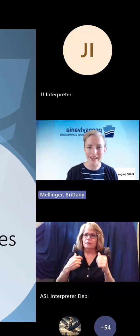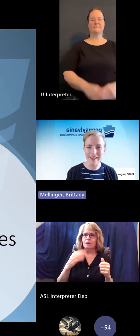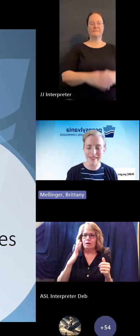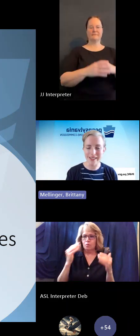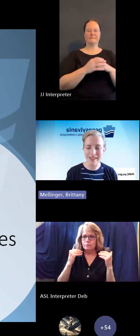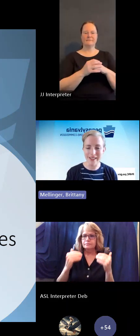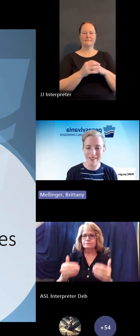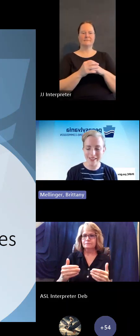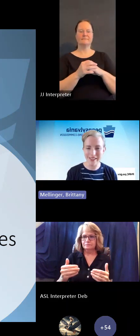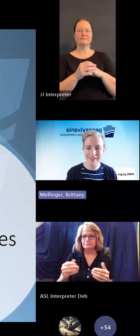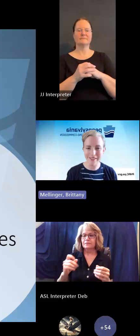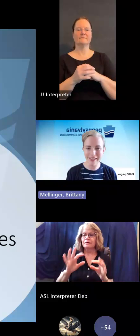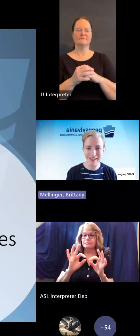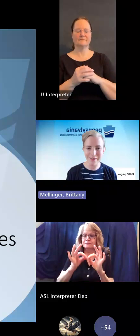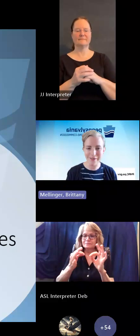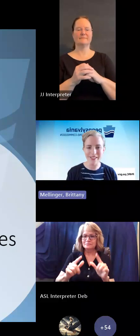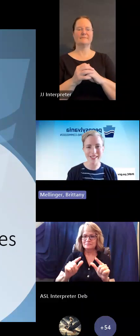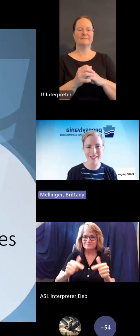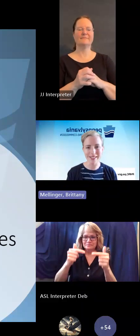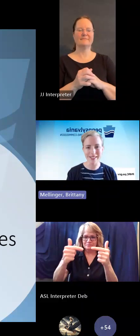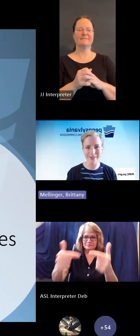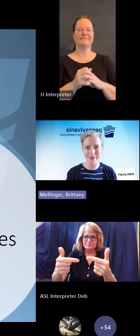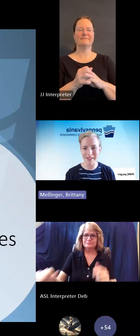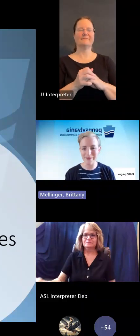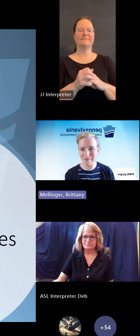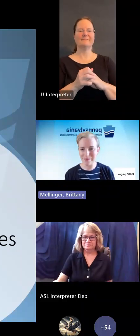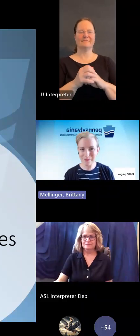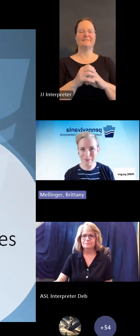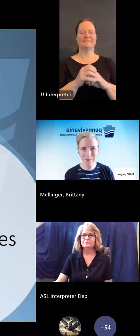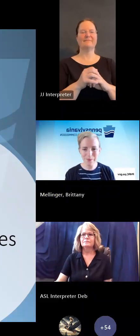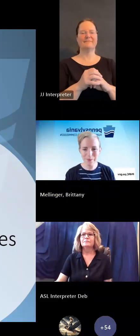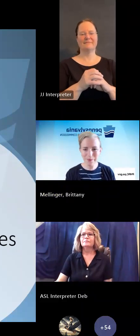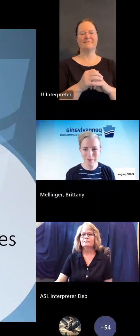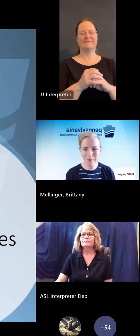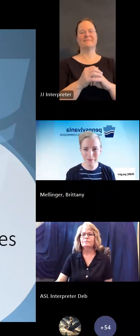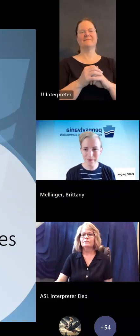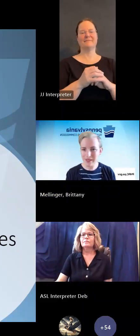ahead and share the screen and we'll discuss from there.